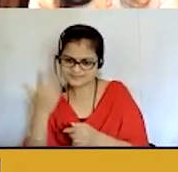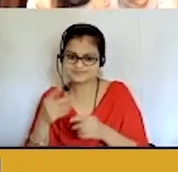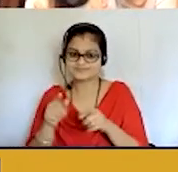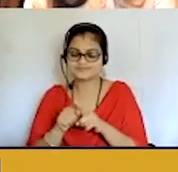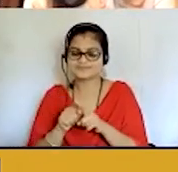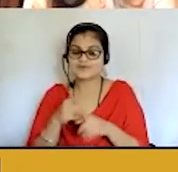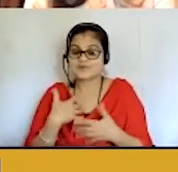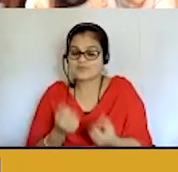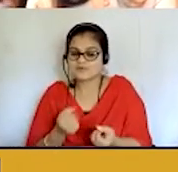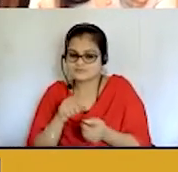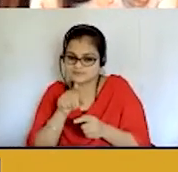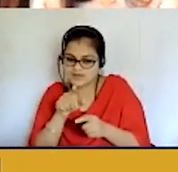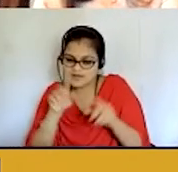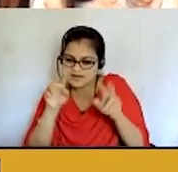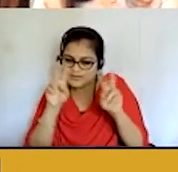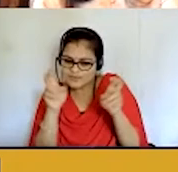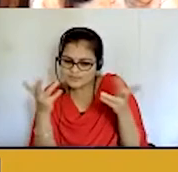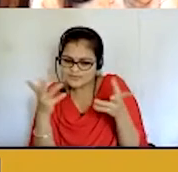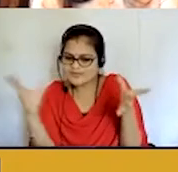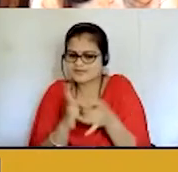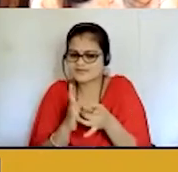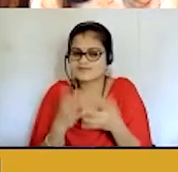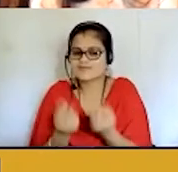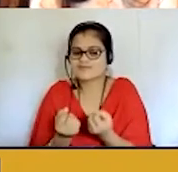essence of the subject.